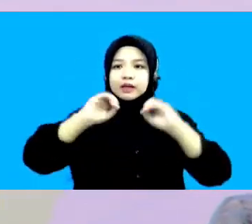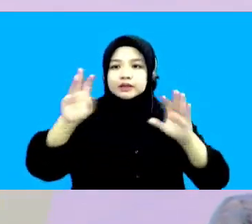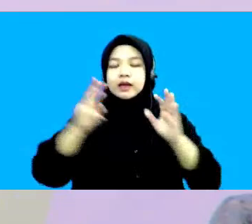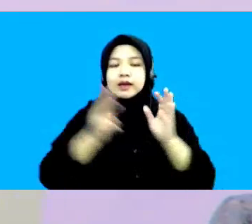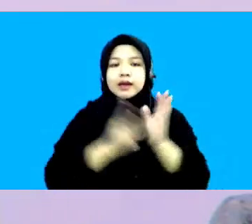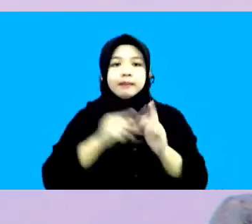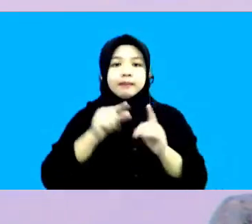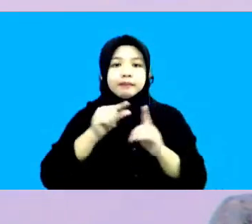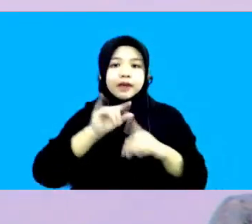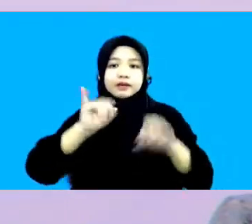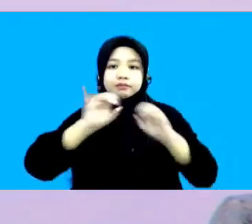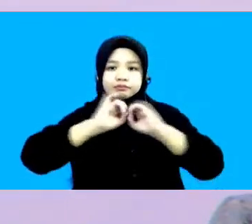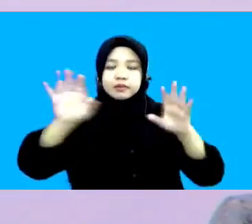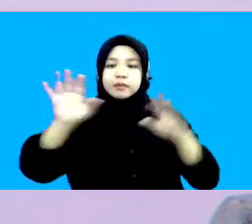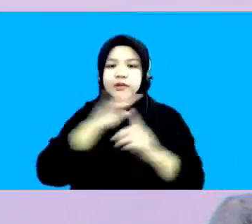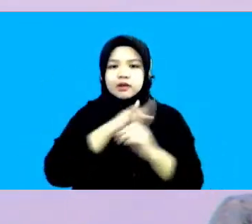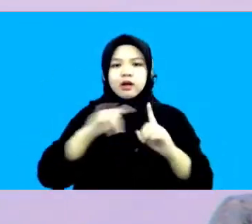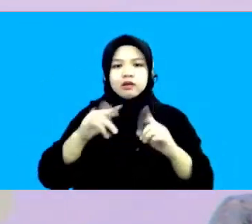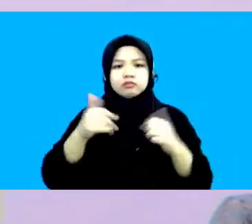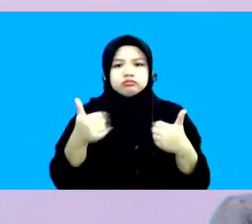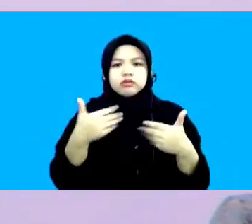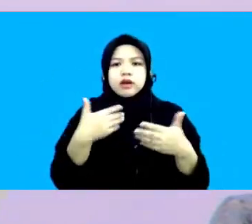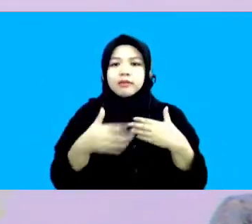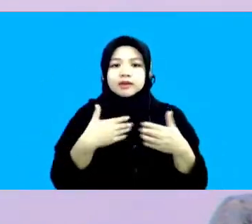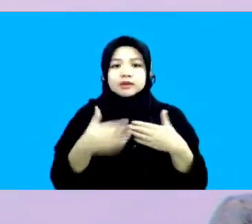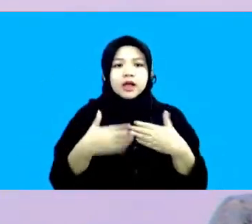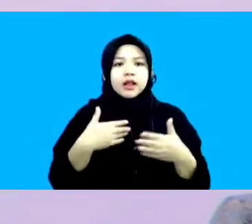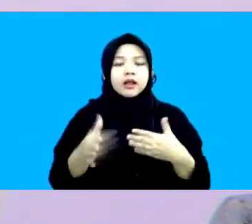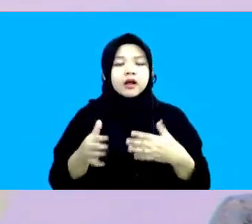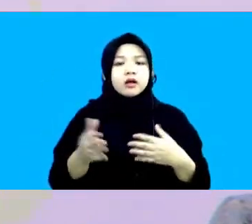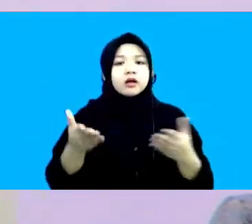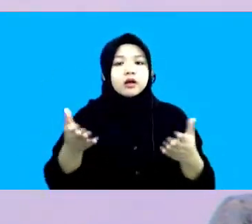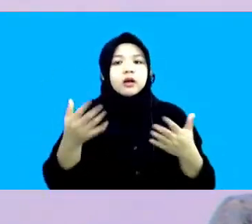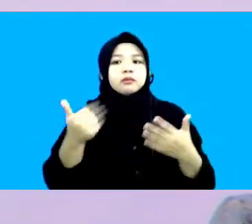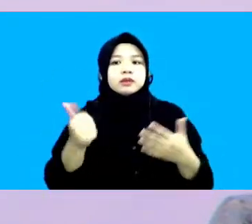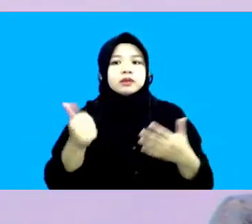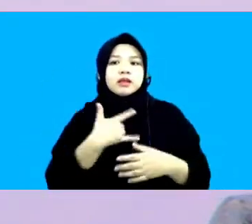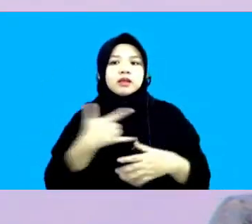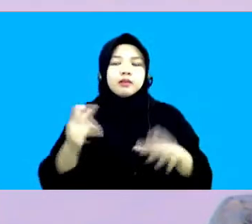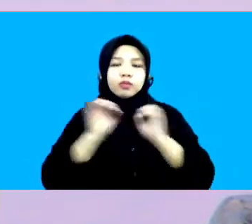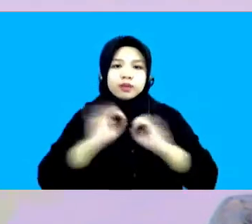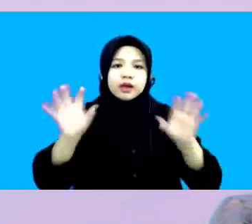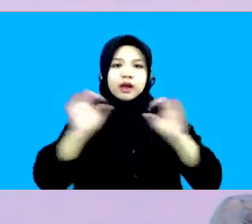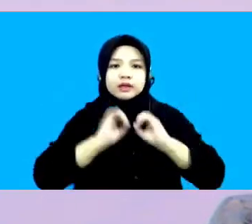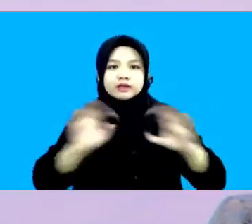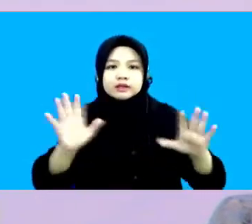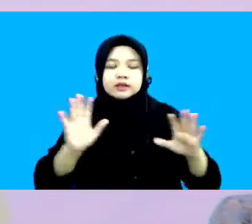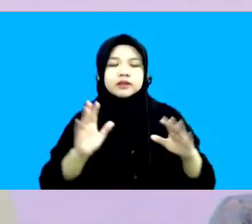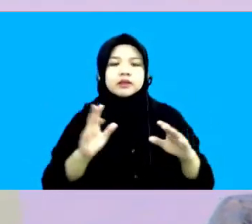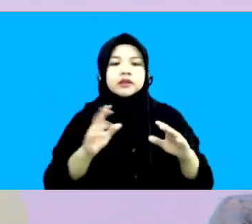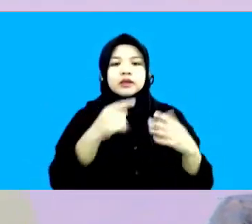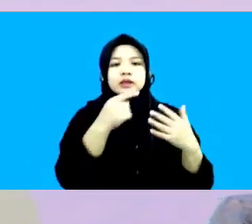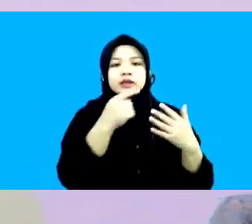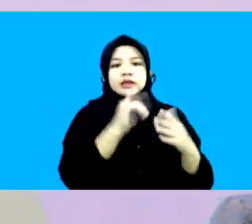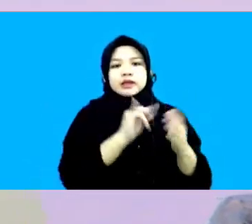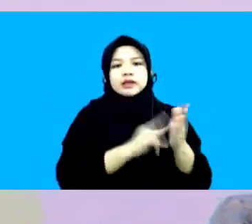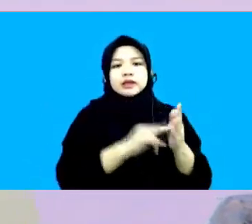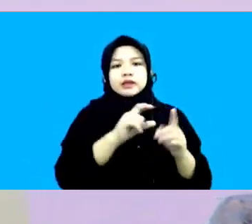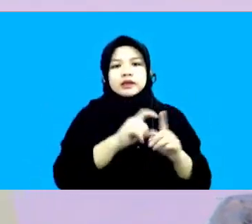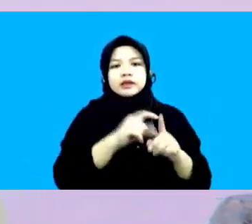they have to lose their business because of the pandemic. Simple as that. And interestingly, the discussion